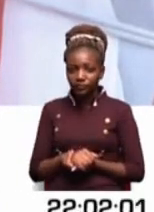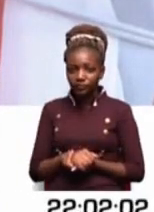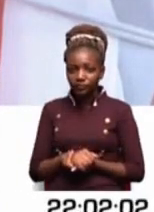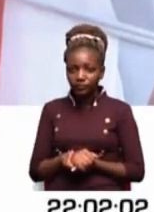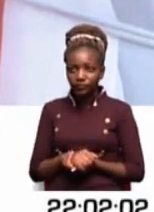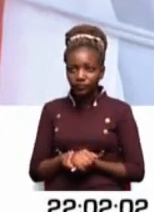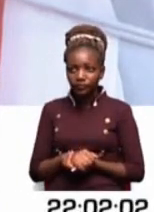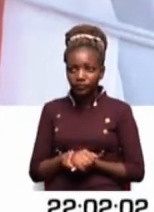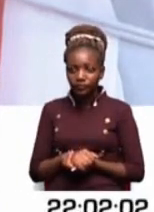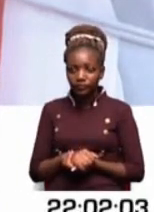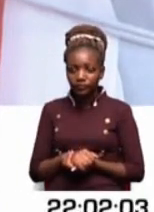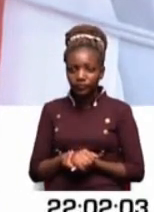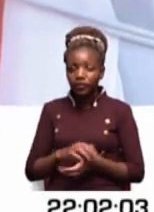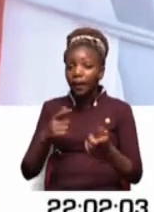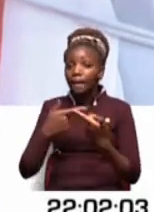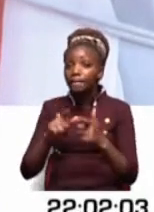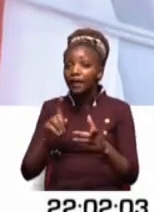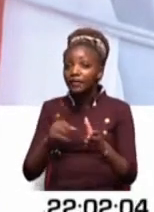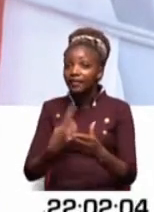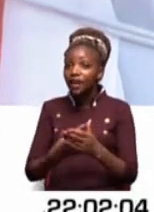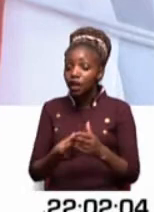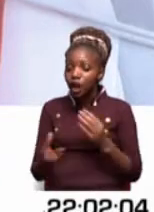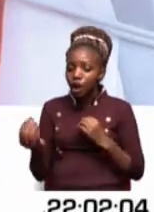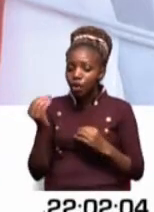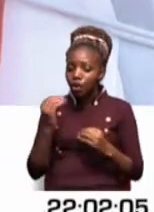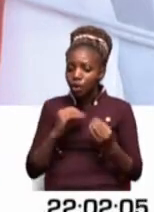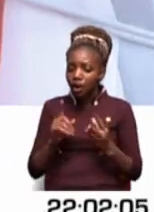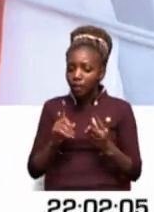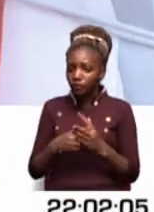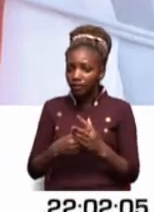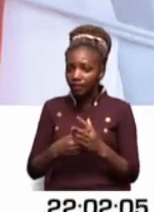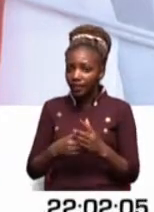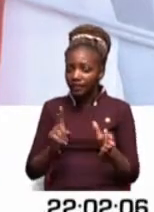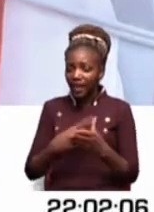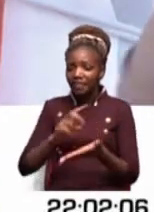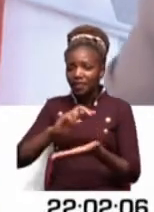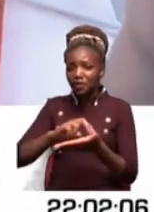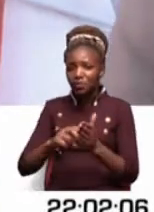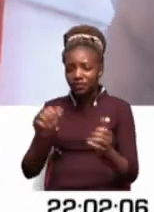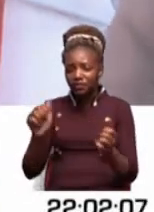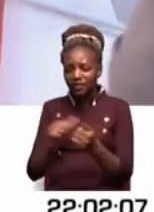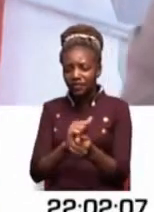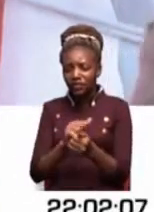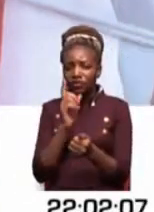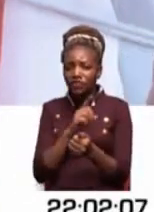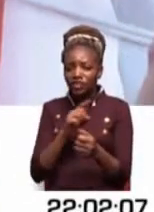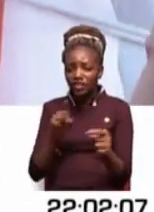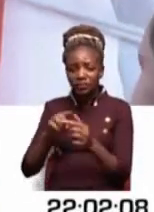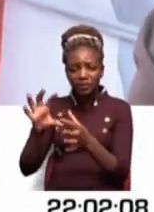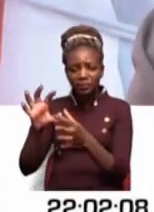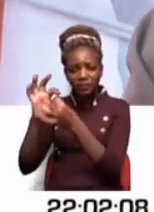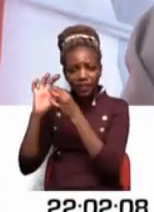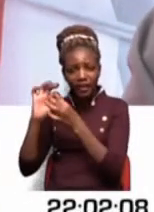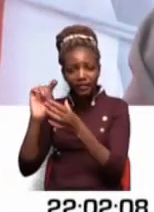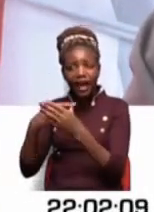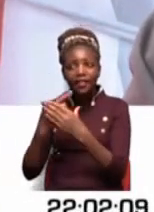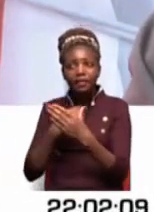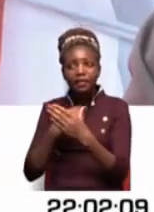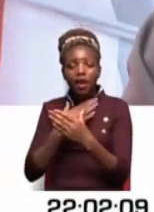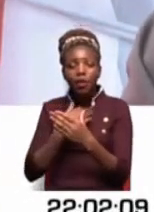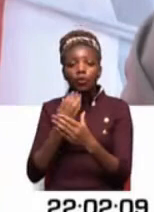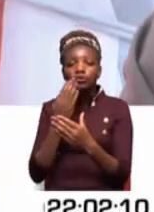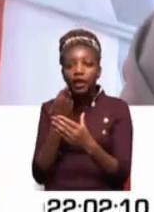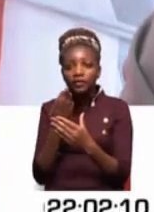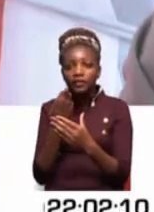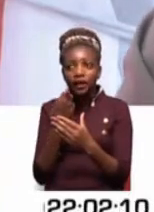what have you. But then corruption kicks in, inflation of projects, kickback culture, etc. And just to answer and clarify your question, by the way,